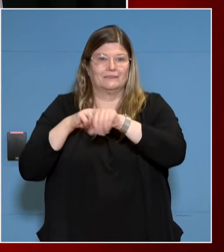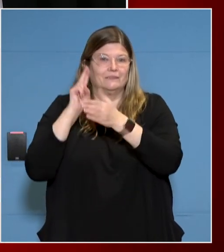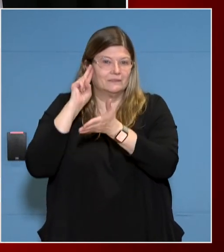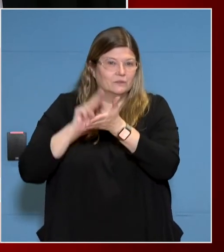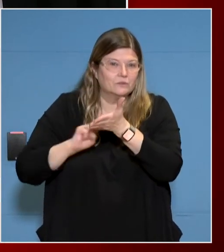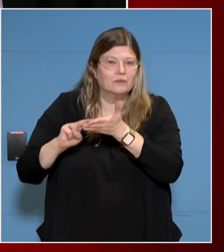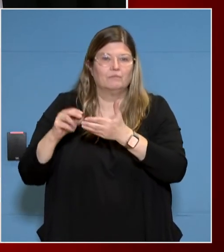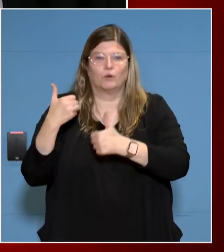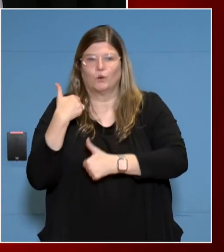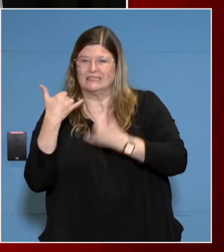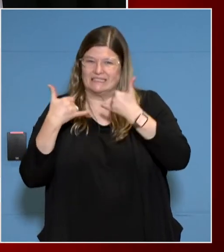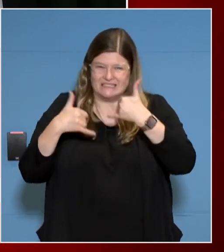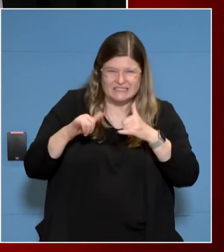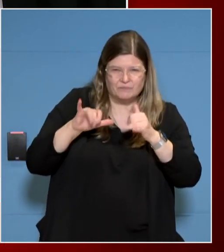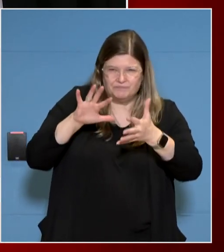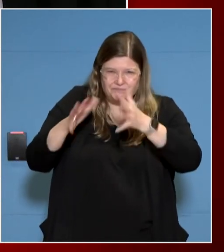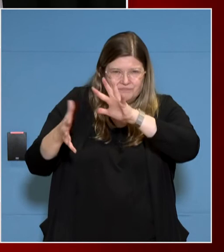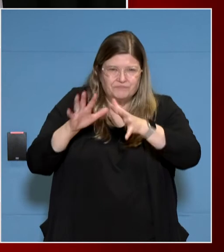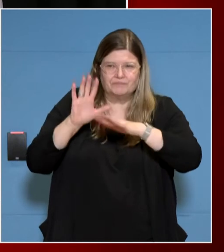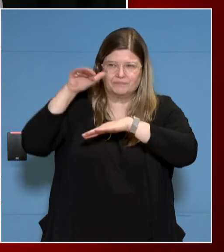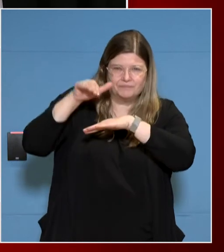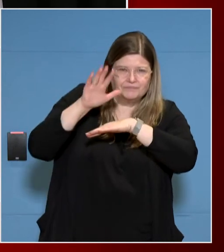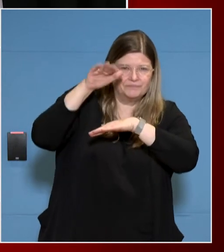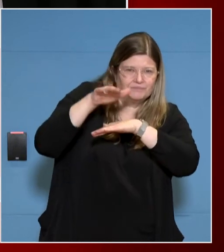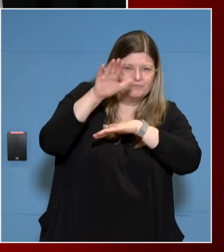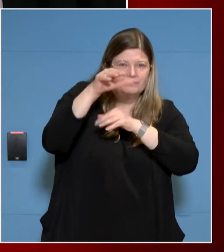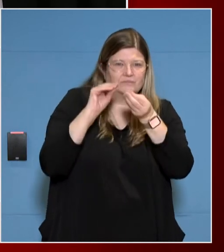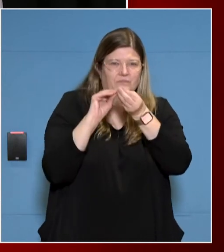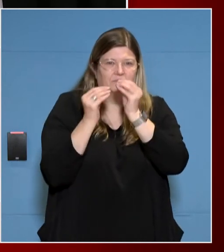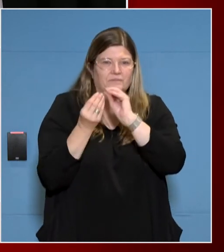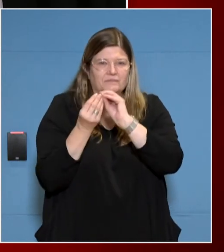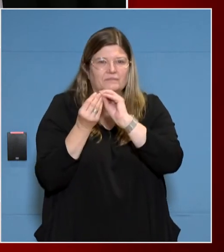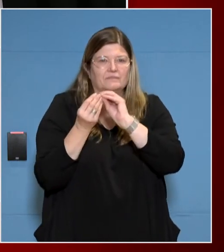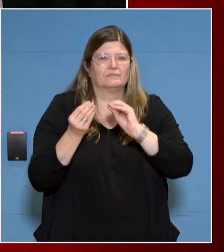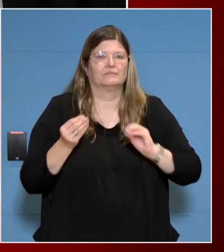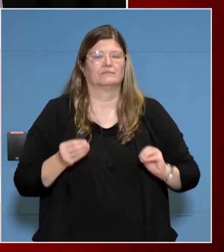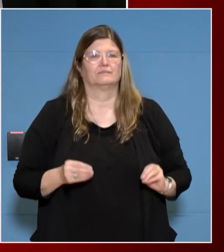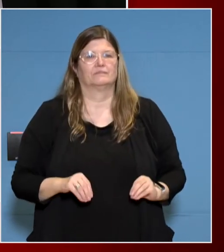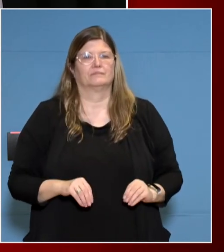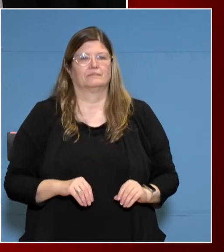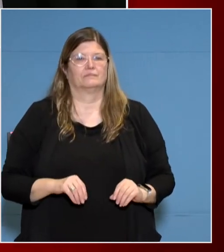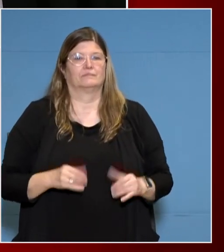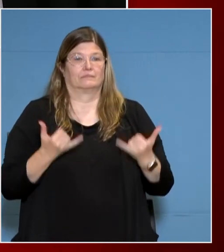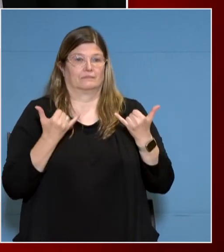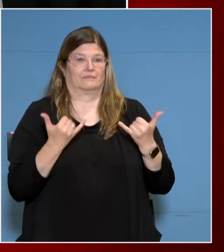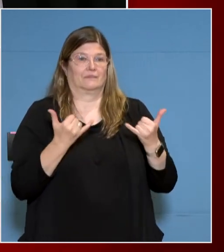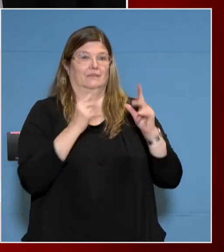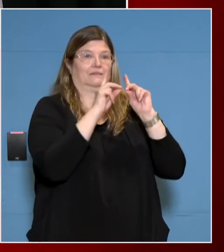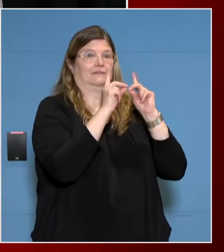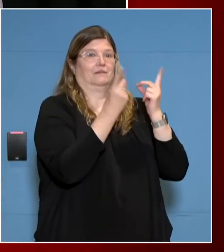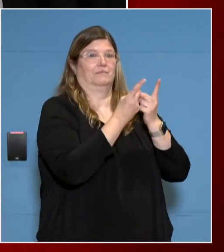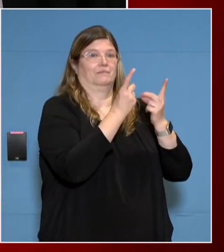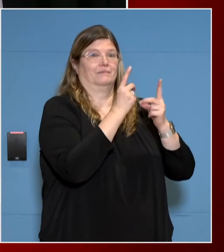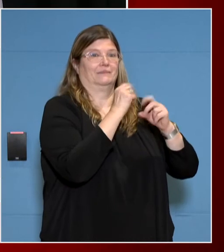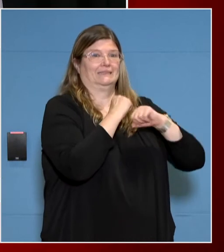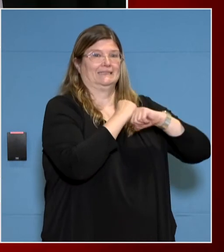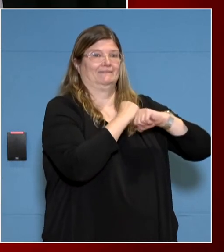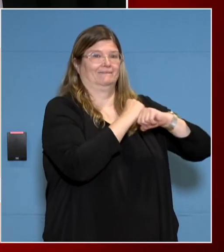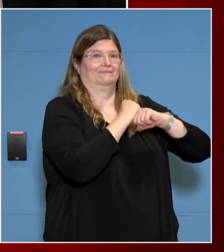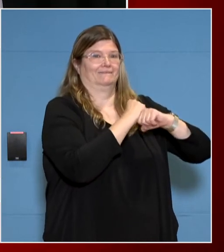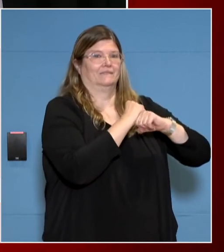flux as those requests are being worked out at the Department of Defense. Do you think those additional troops are necessary in the